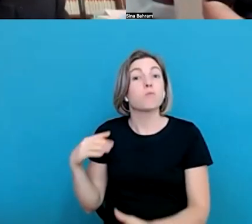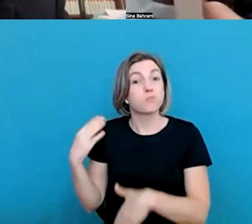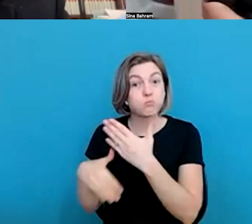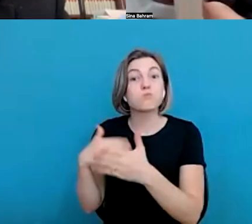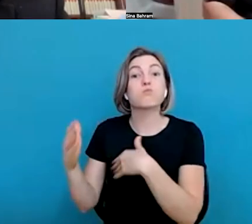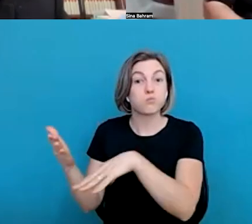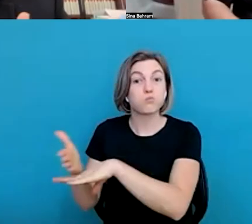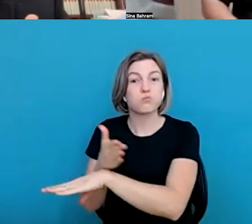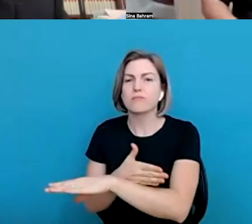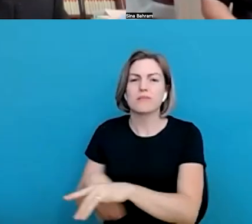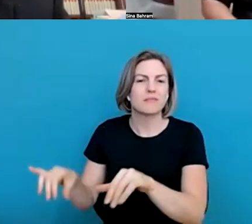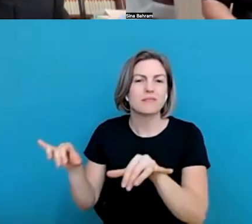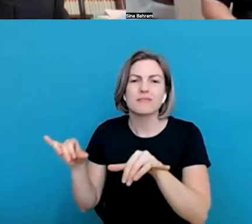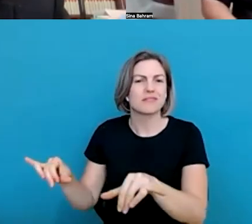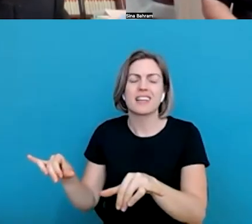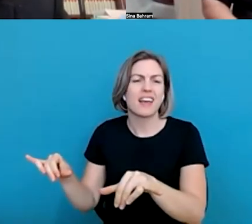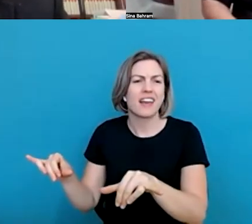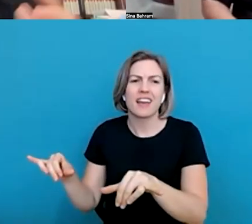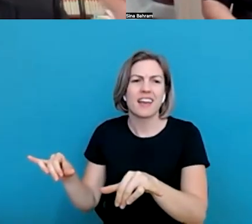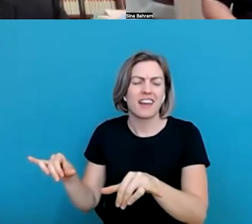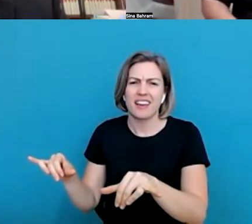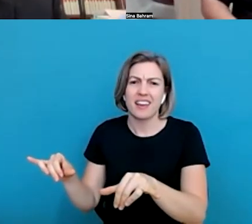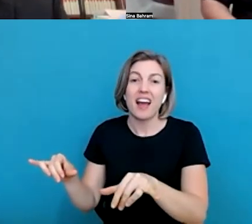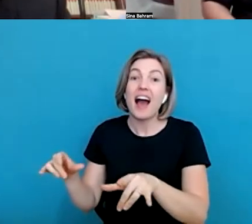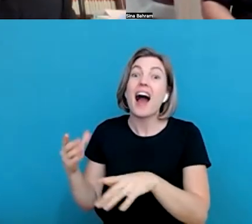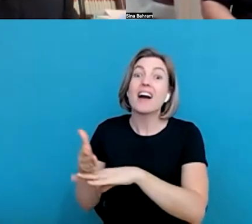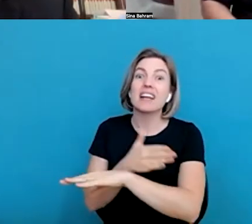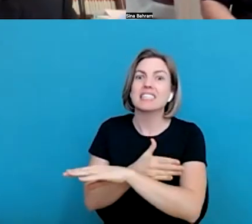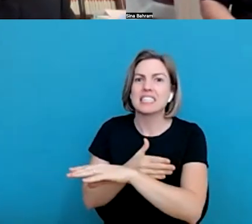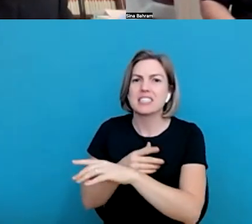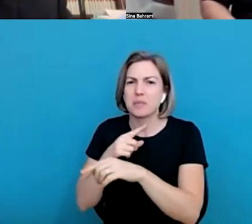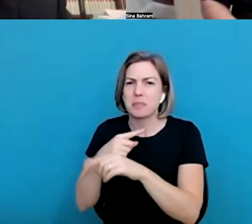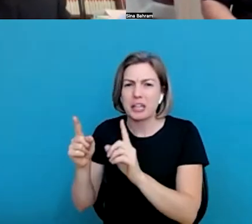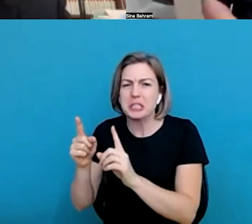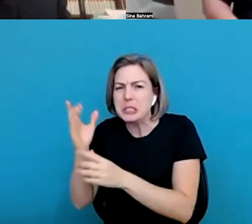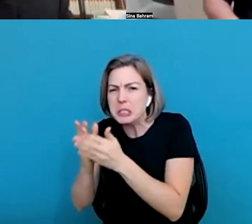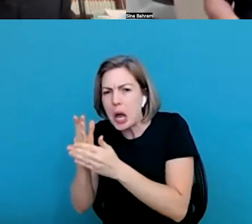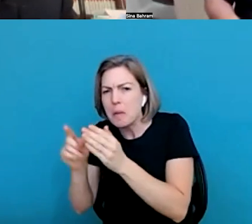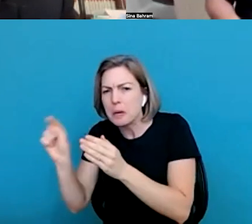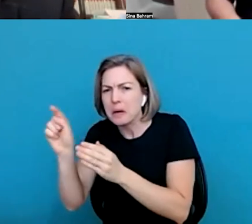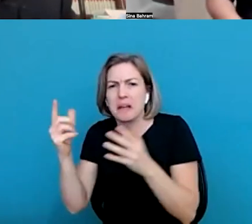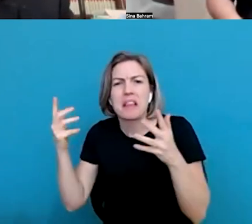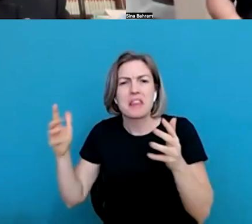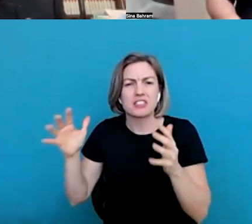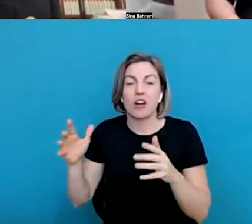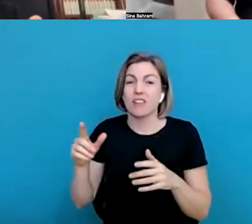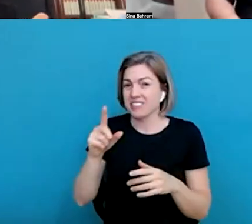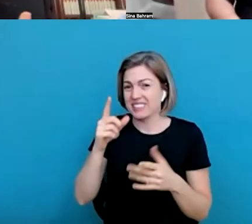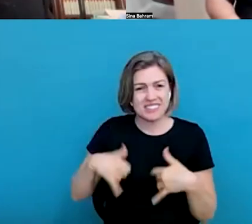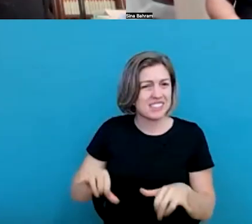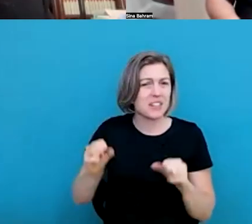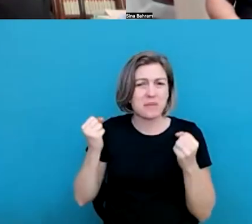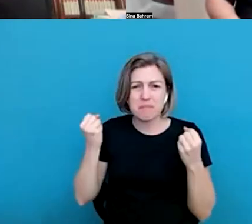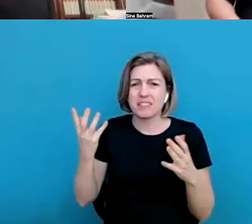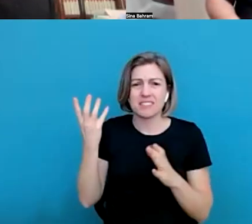it's still just like, it's like amazing advances on the edge. But we still don't have good things